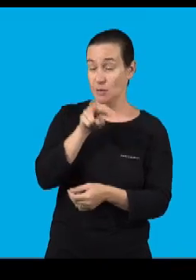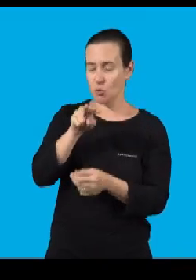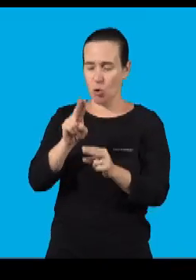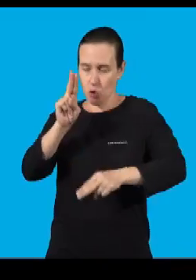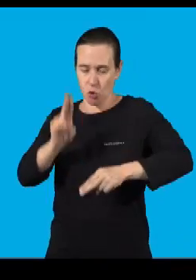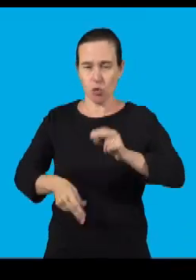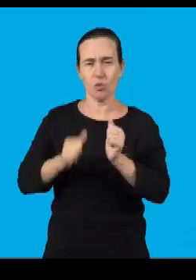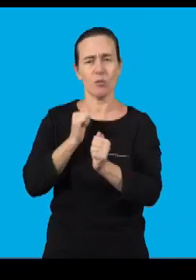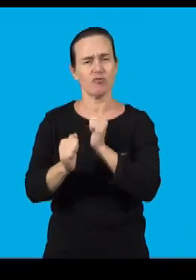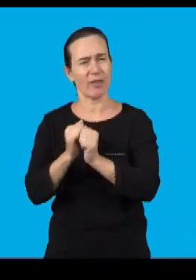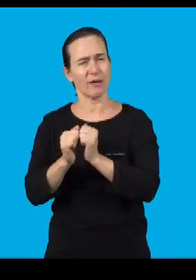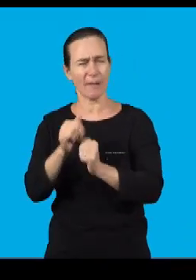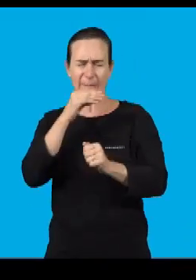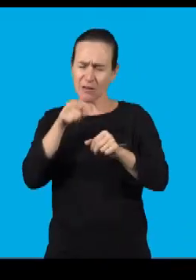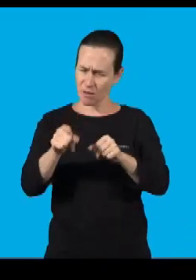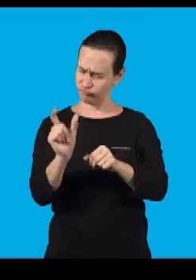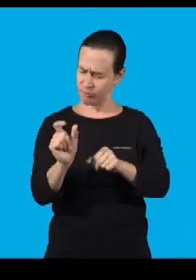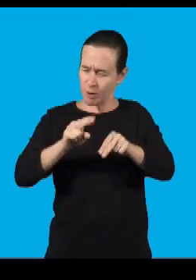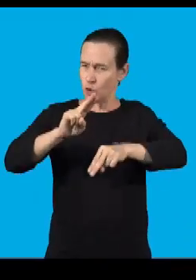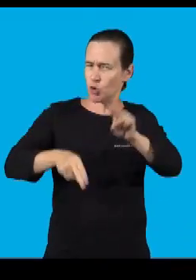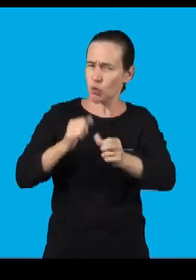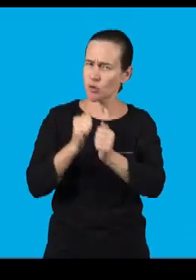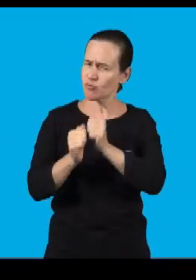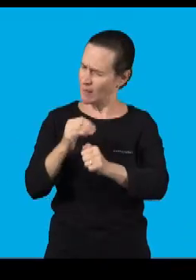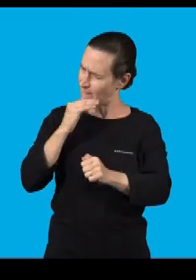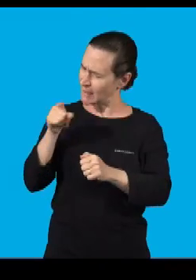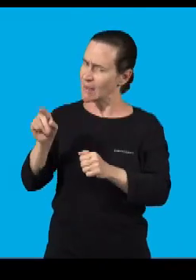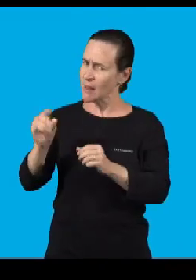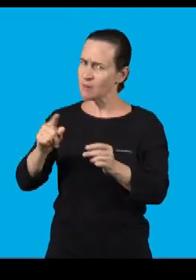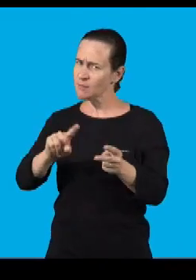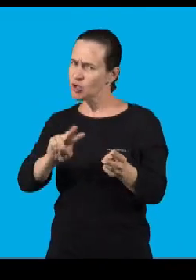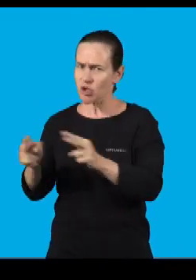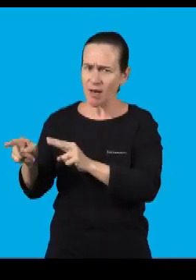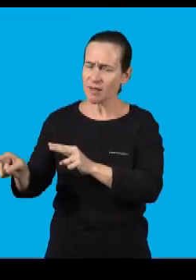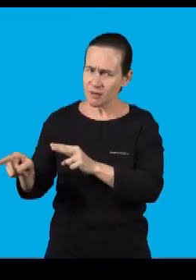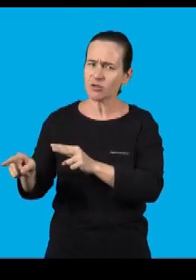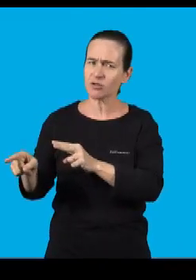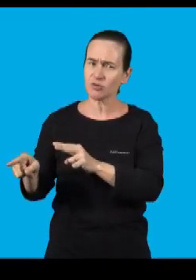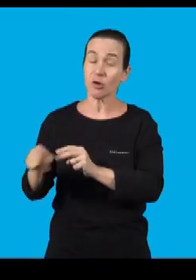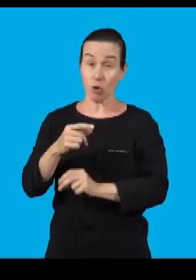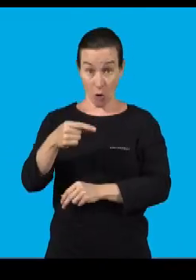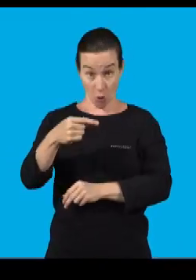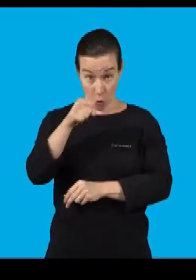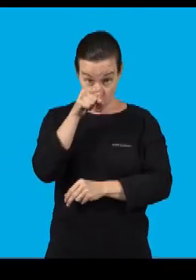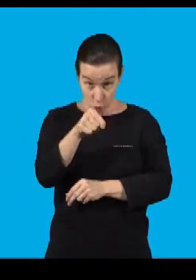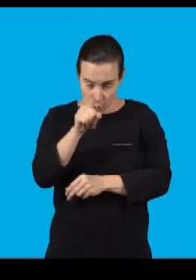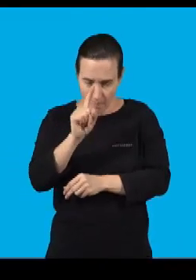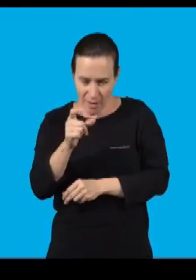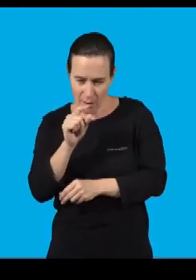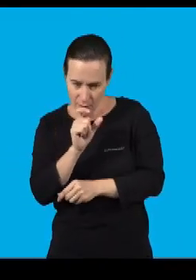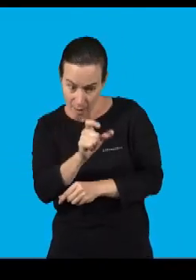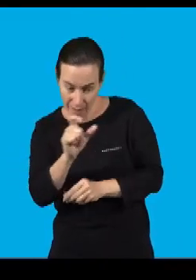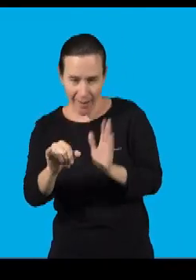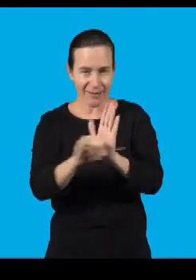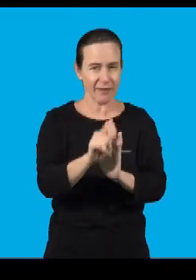a new brother he saw, which means something's different about him, something changed, all right. Remember, these are nuances which you need